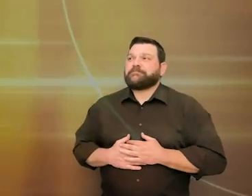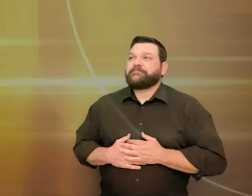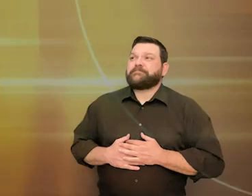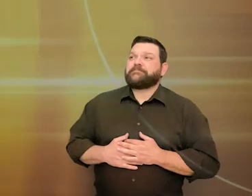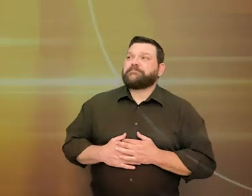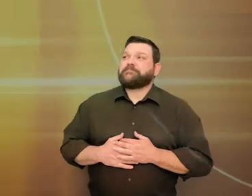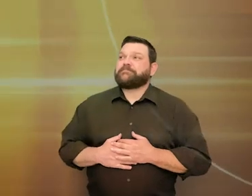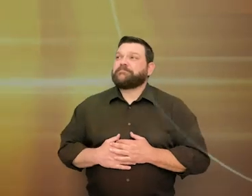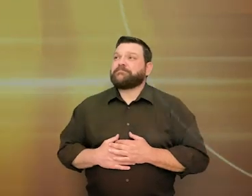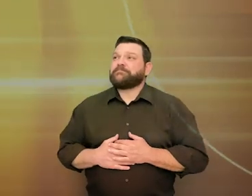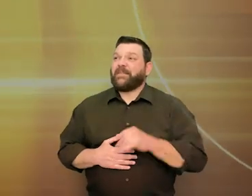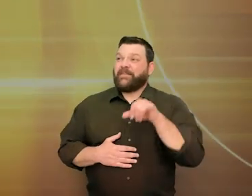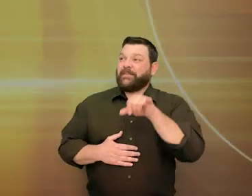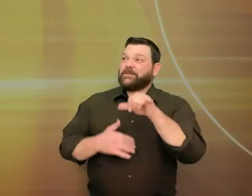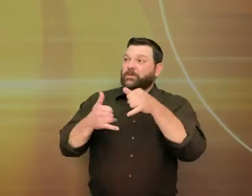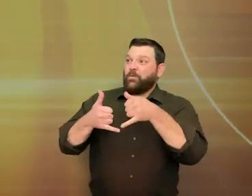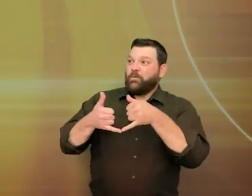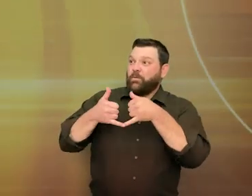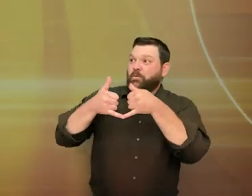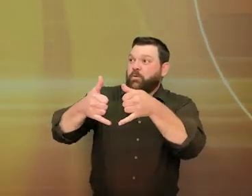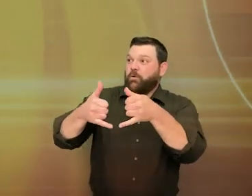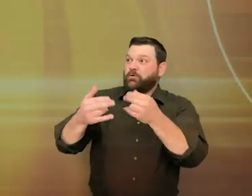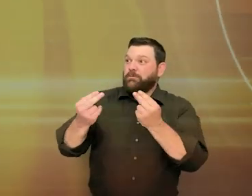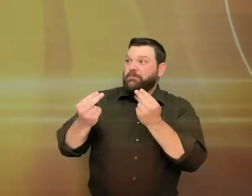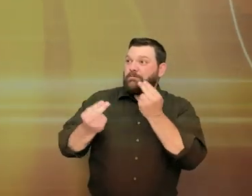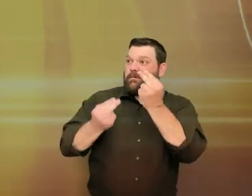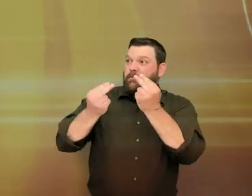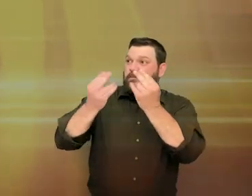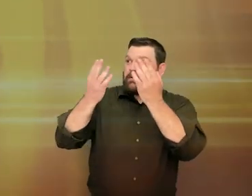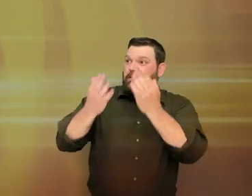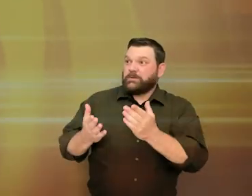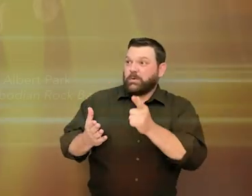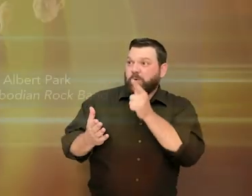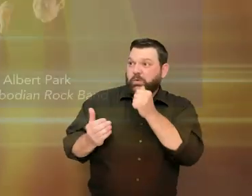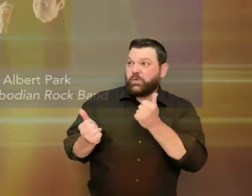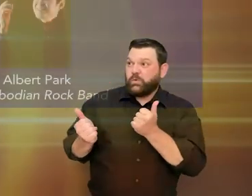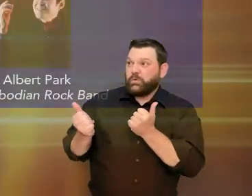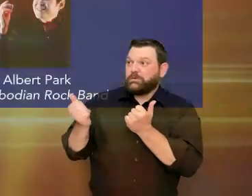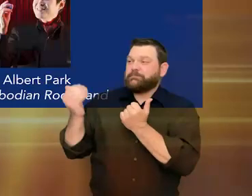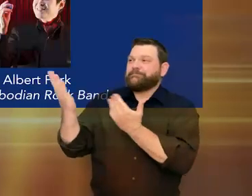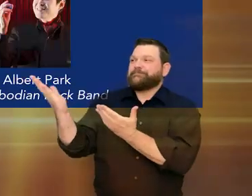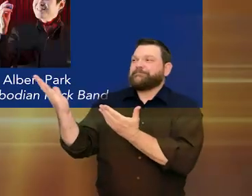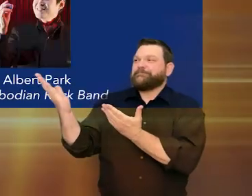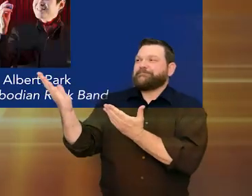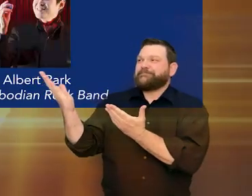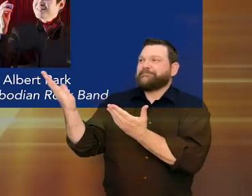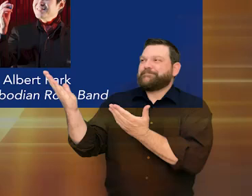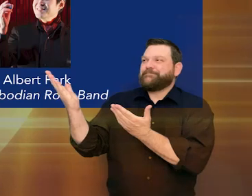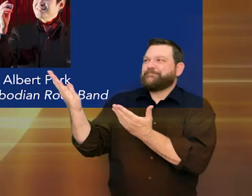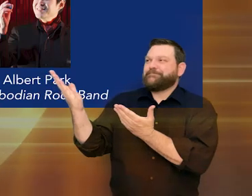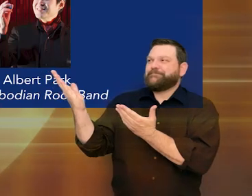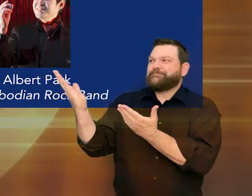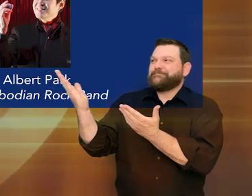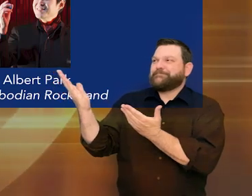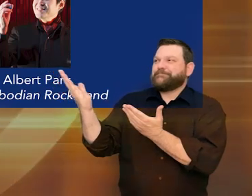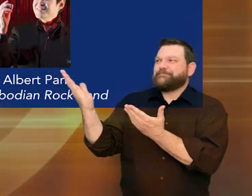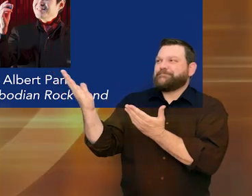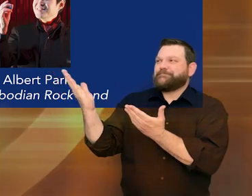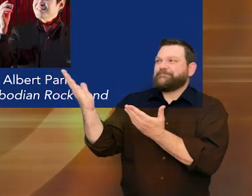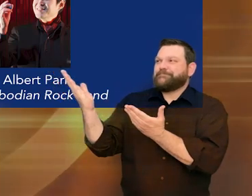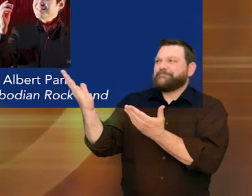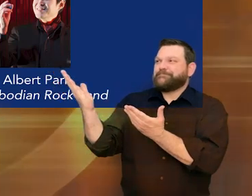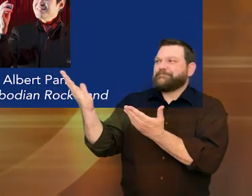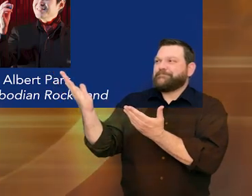The nominees for Outstanding Actor at a Mid-Sized Theater are Nathan Mallon for Admissions, Speakeasy Stage